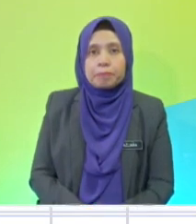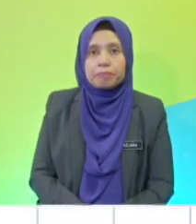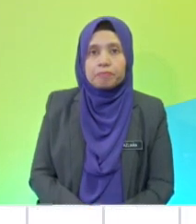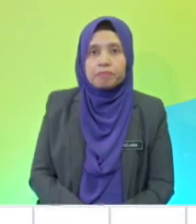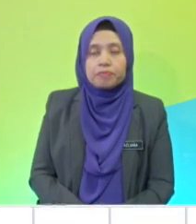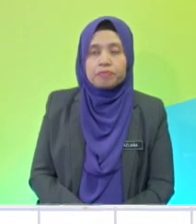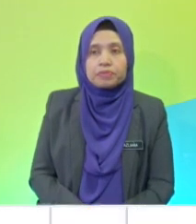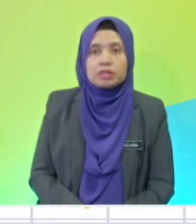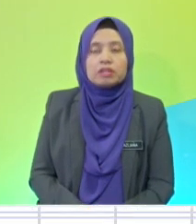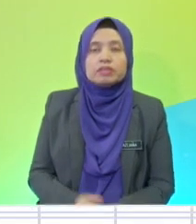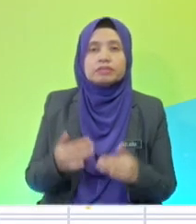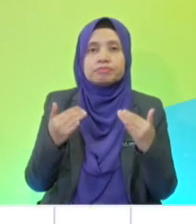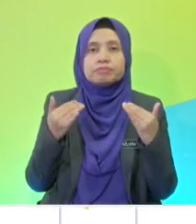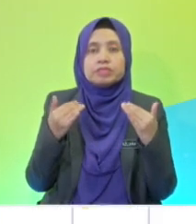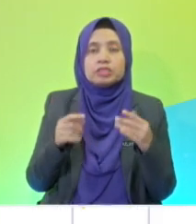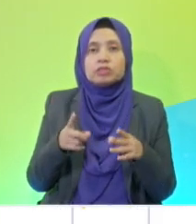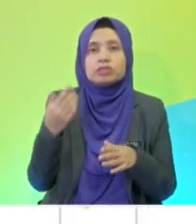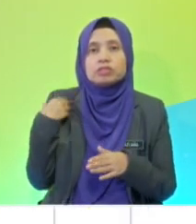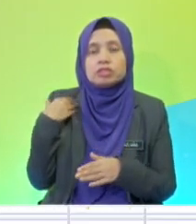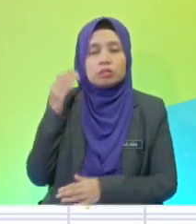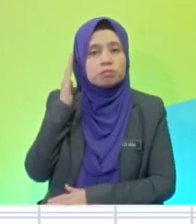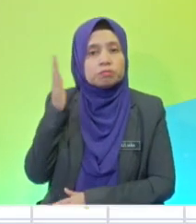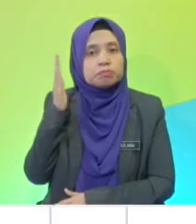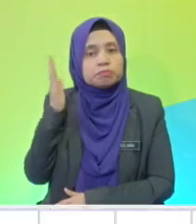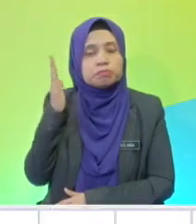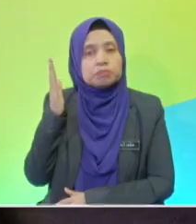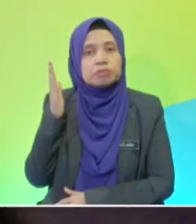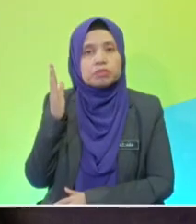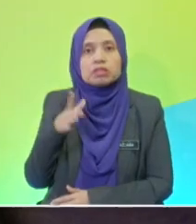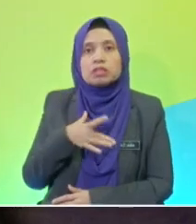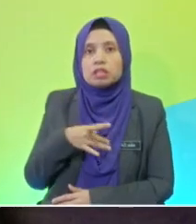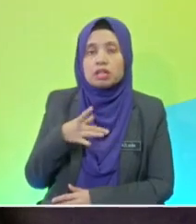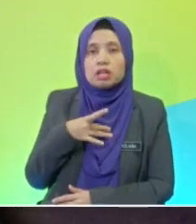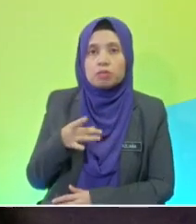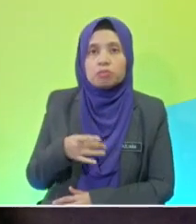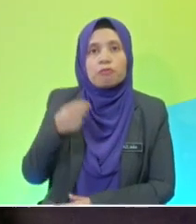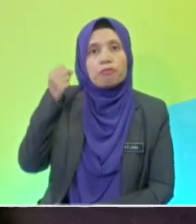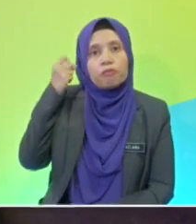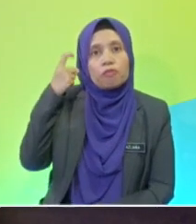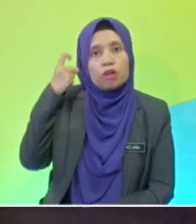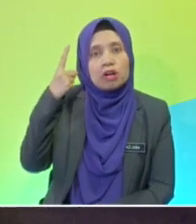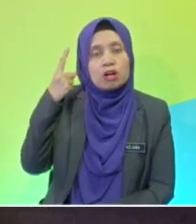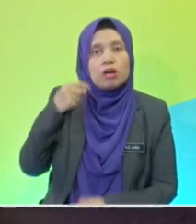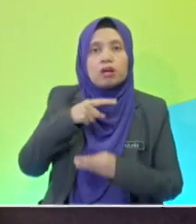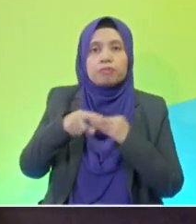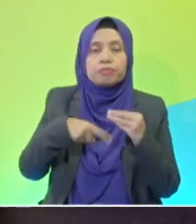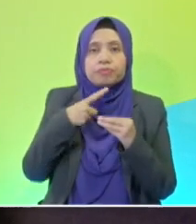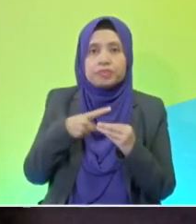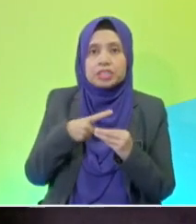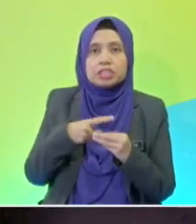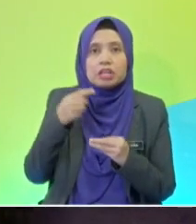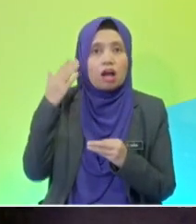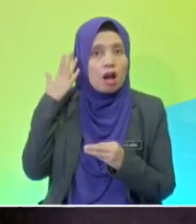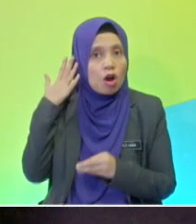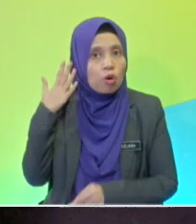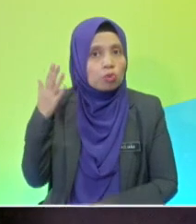All right, that is the audio. Yes. Right, people at home as well, if you'd like to understand more about the audio or listen to the audio, you can head to page